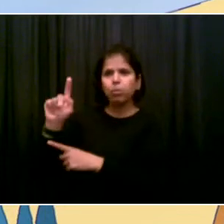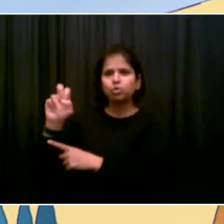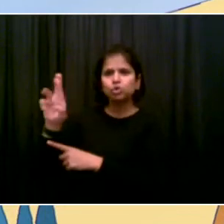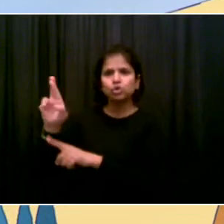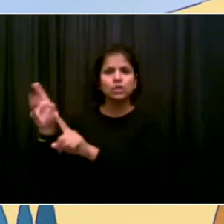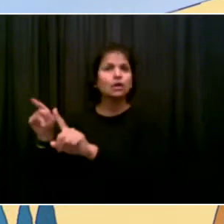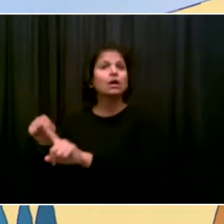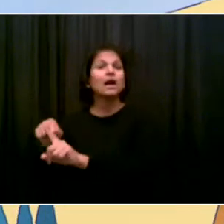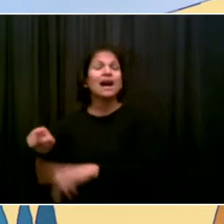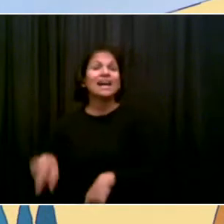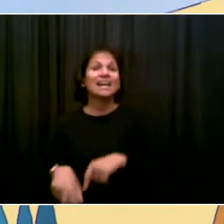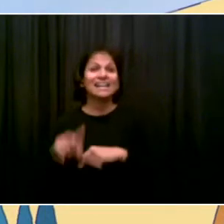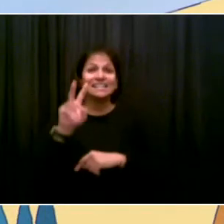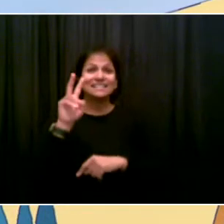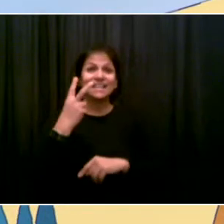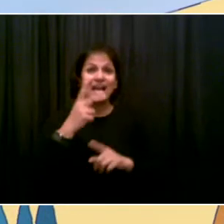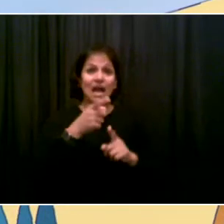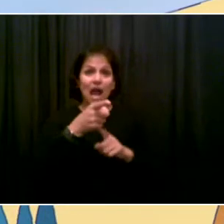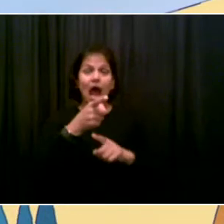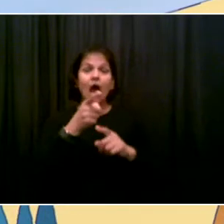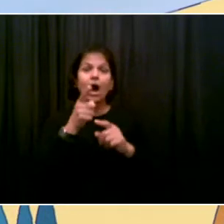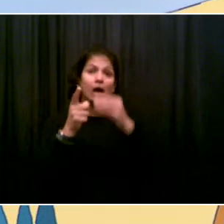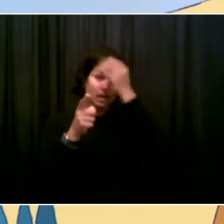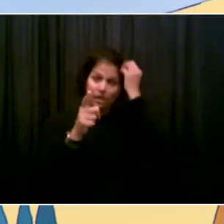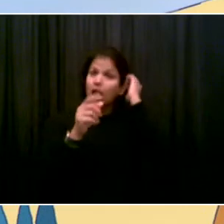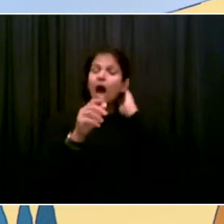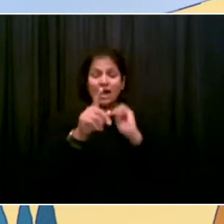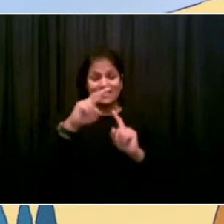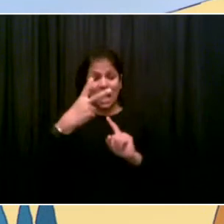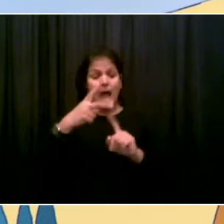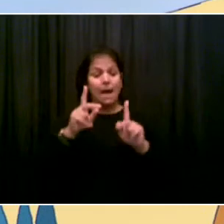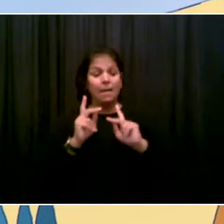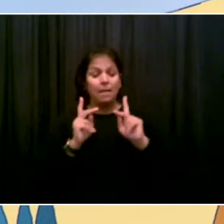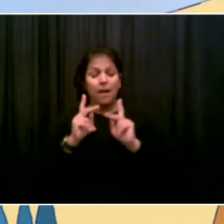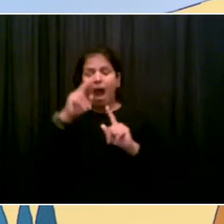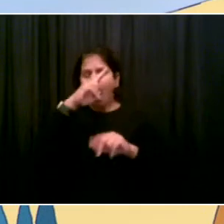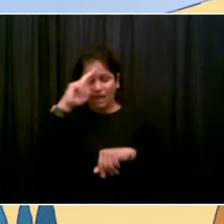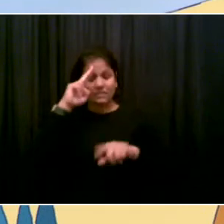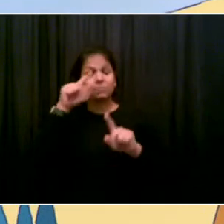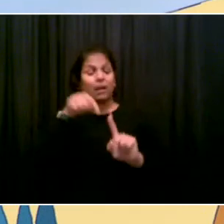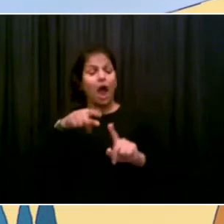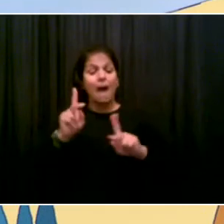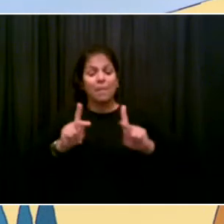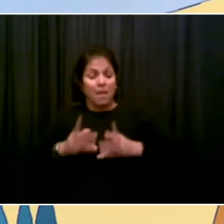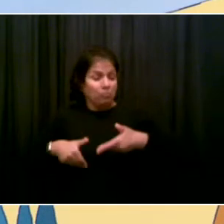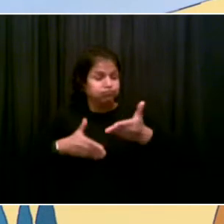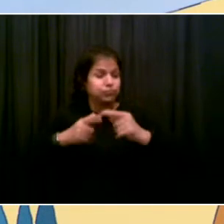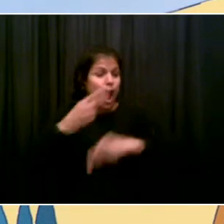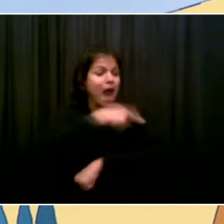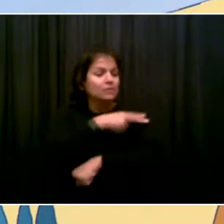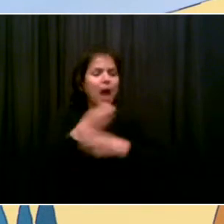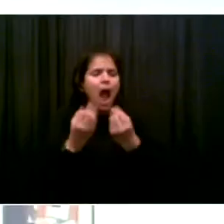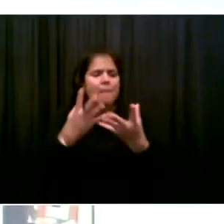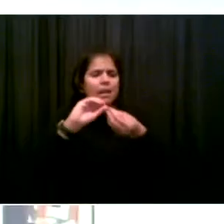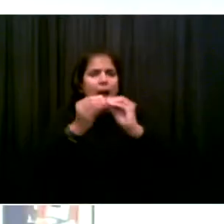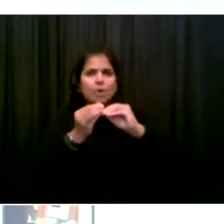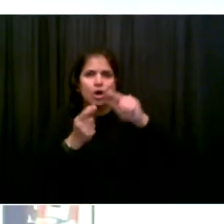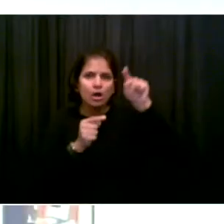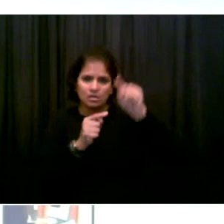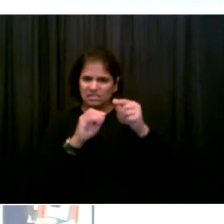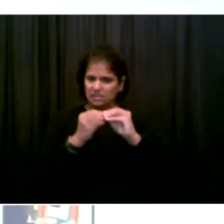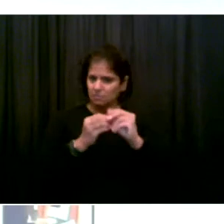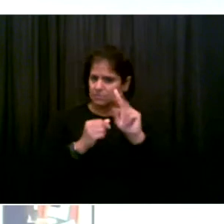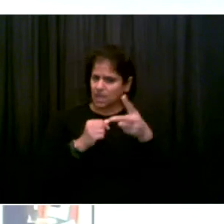we watch most intently. Dr. Choksi, then Dr. Long. Thank you, sir. And yes, the mayor is absolutely